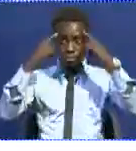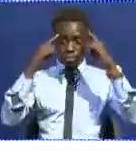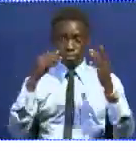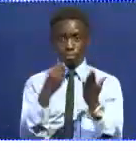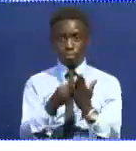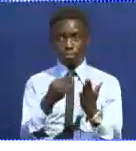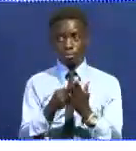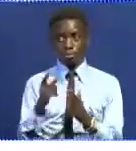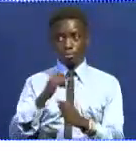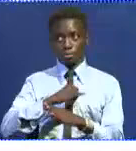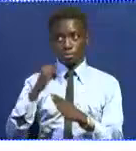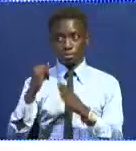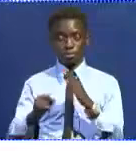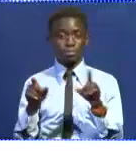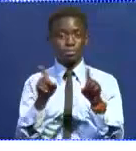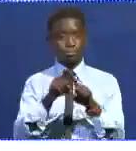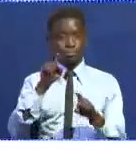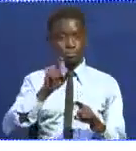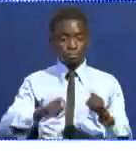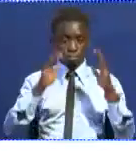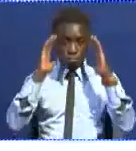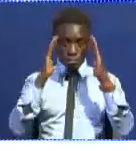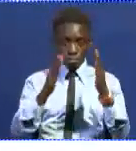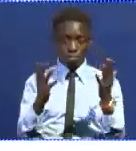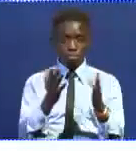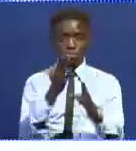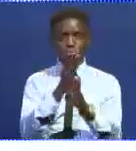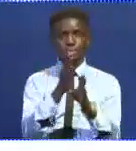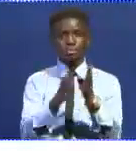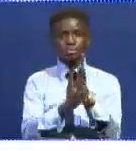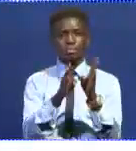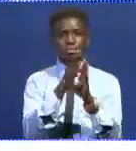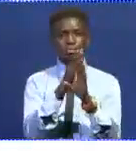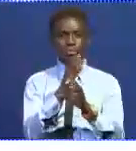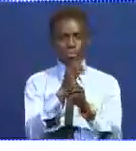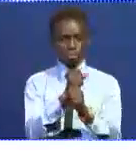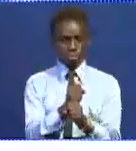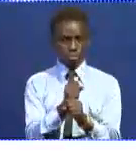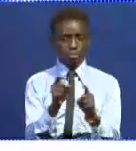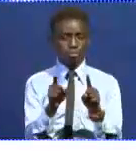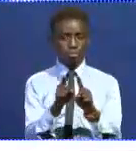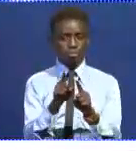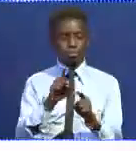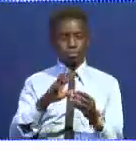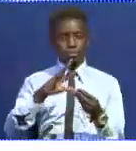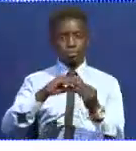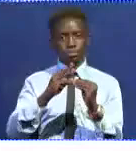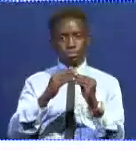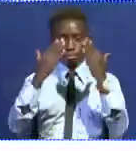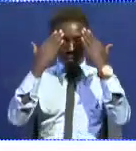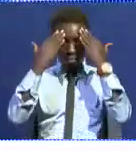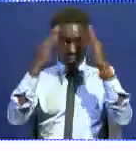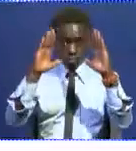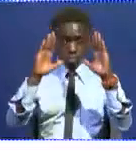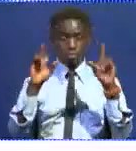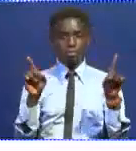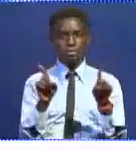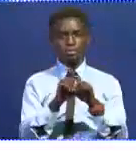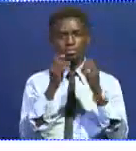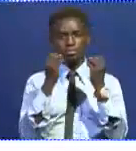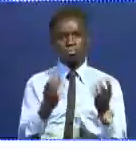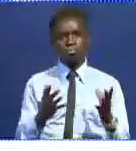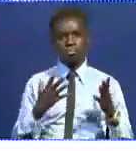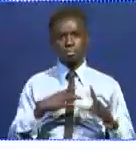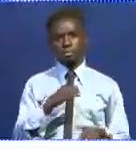insurance, we must also focus on building trust and raising awareness. Many individuals are still